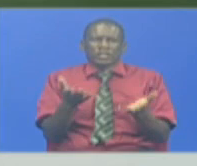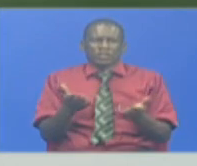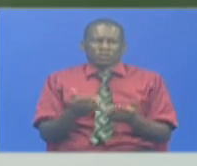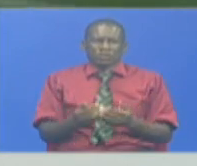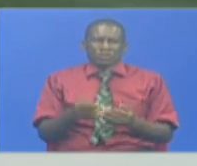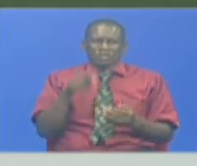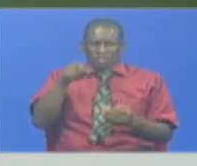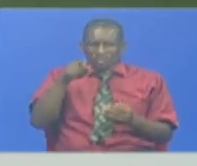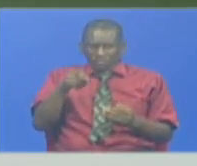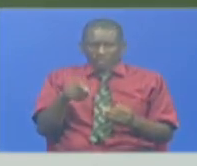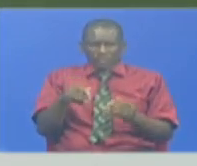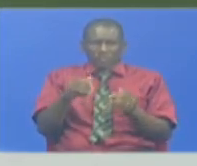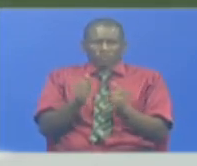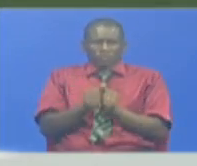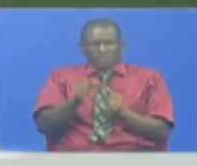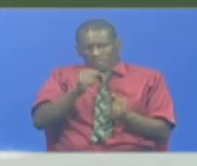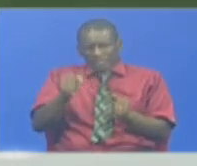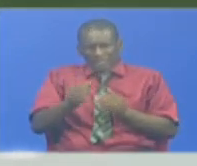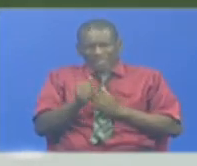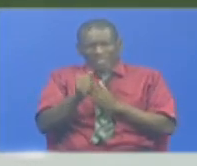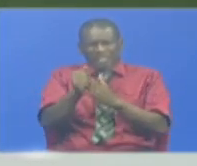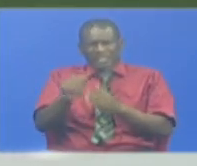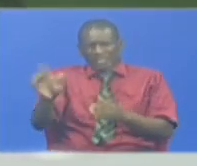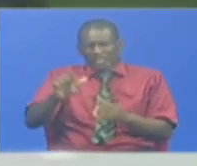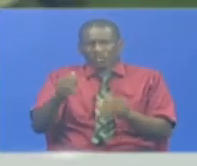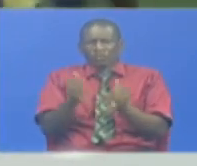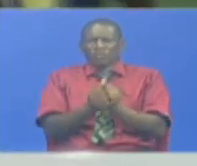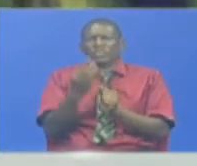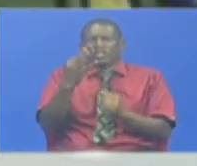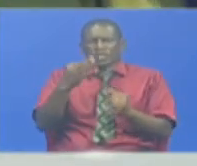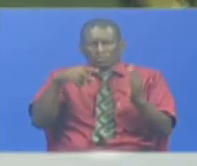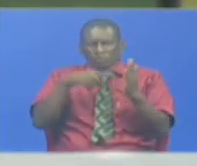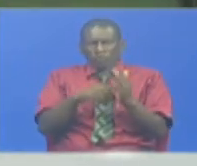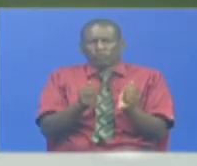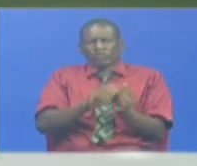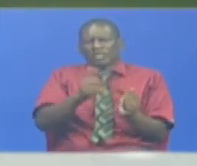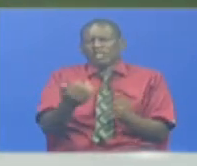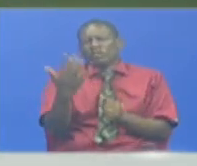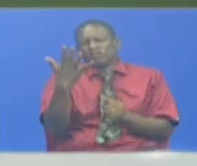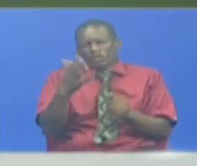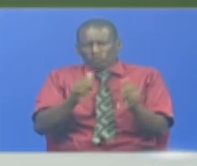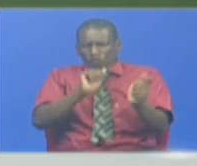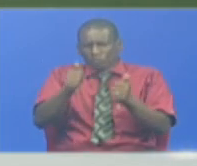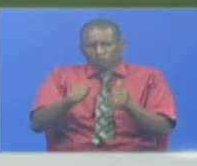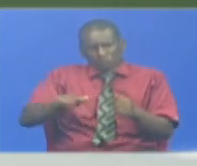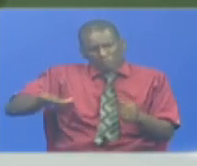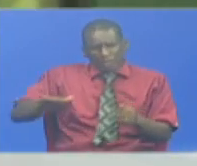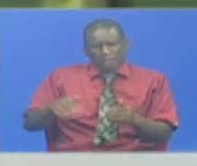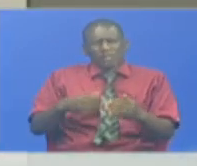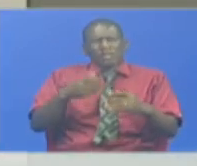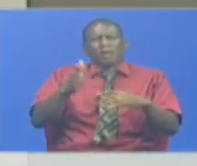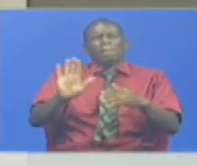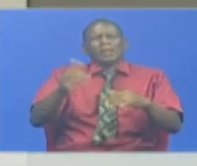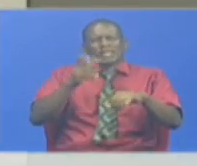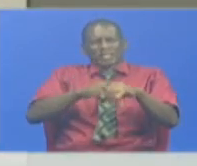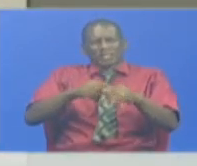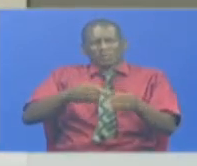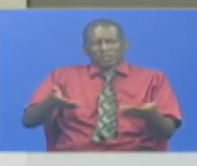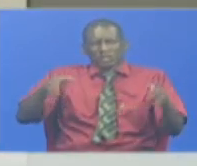This, despite his side leading the league by 3 points with 5 games to play, as at the time of the shutdown.